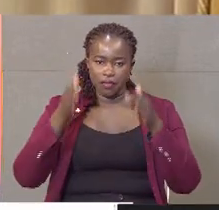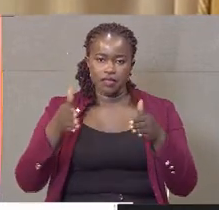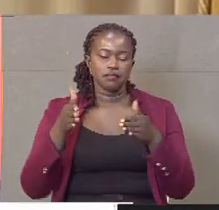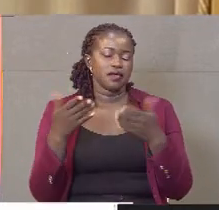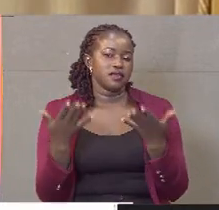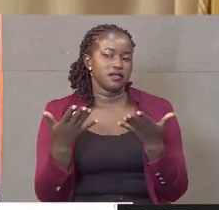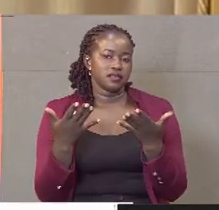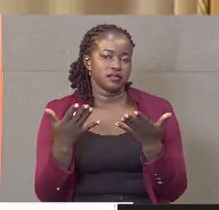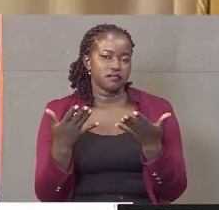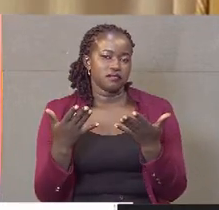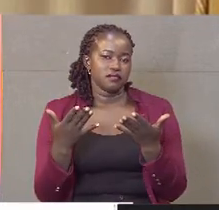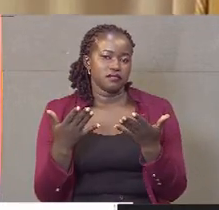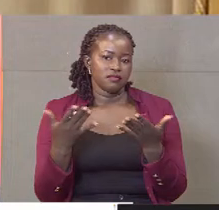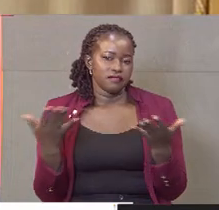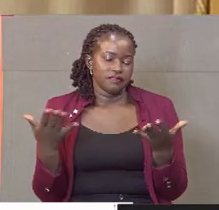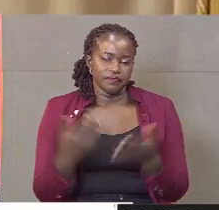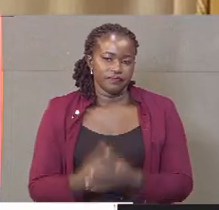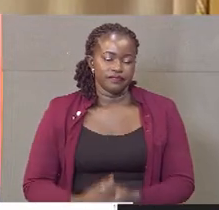fulfilled.